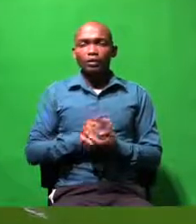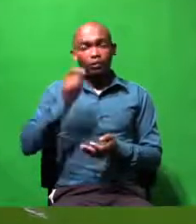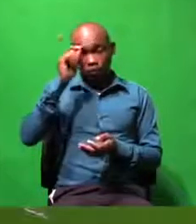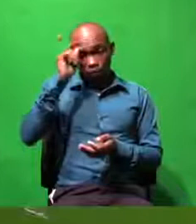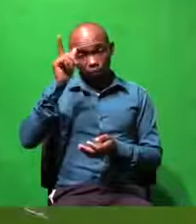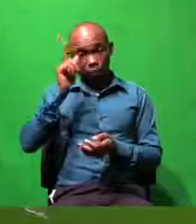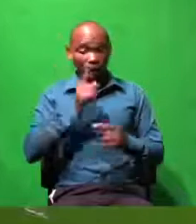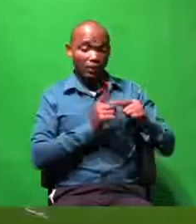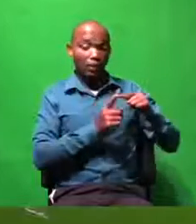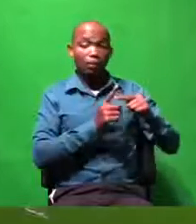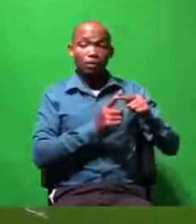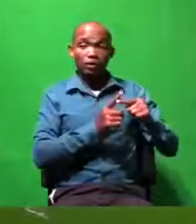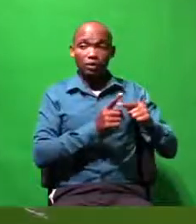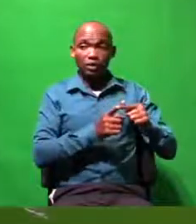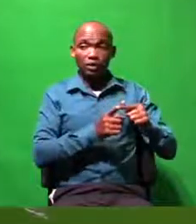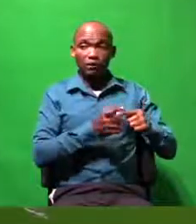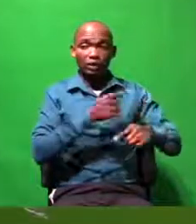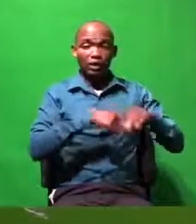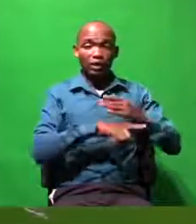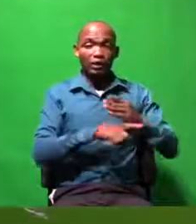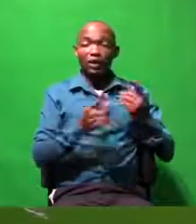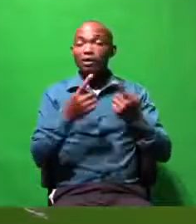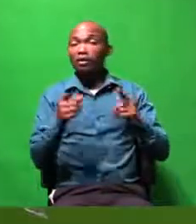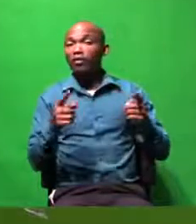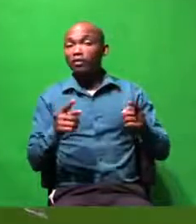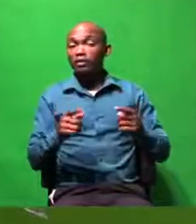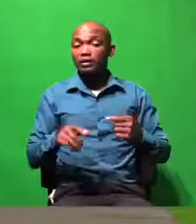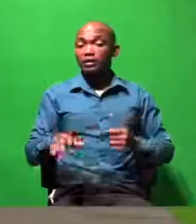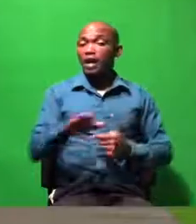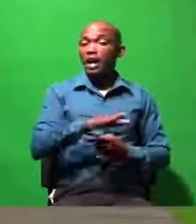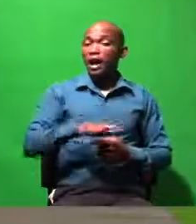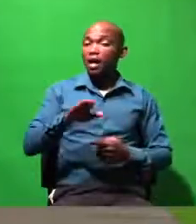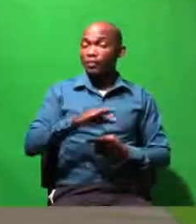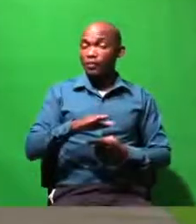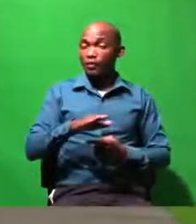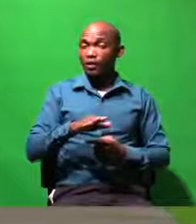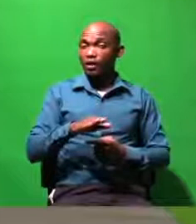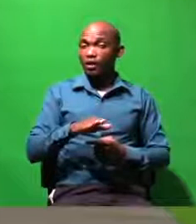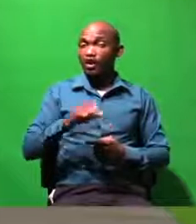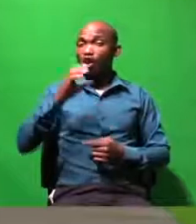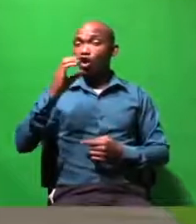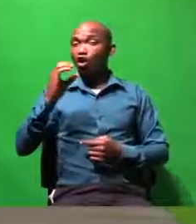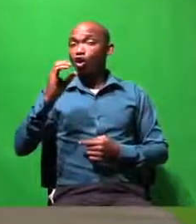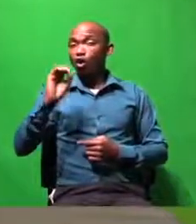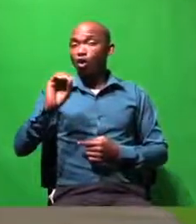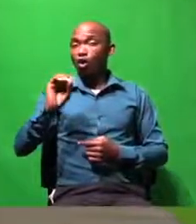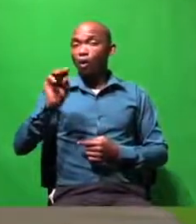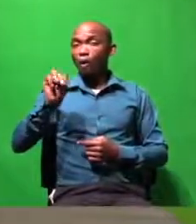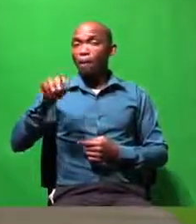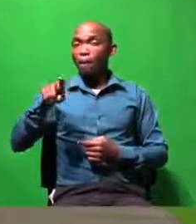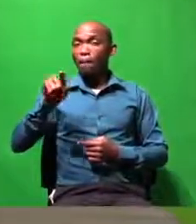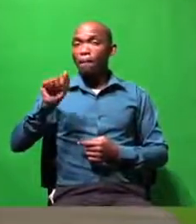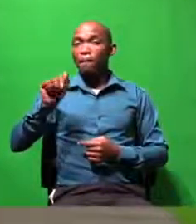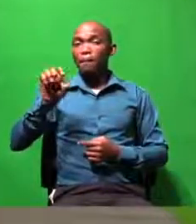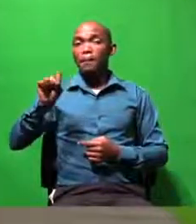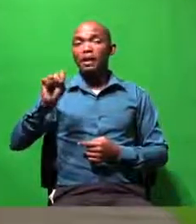branch later we can discuss is compass survey. Compass always can use a position,